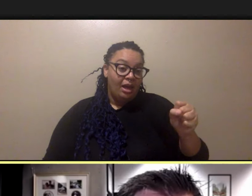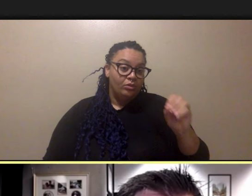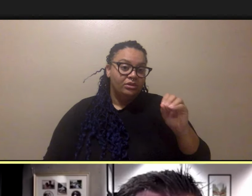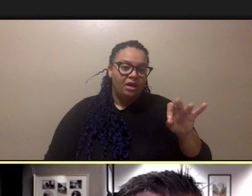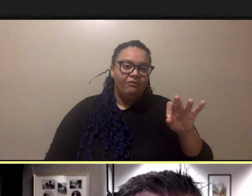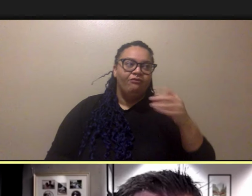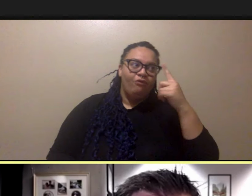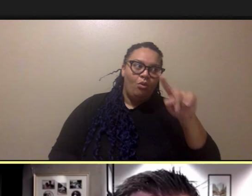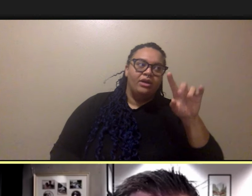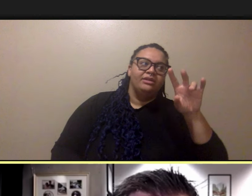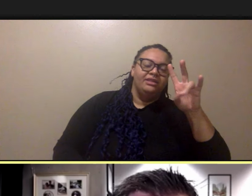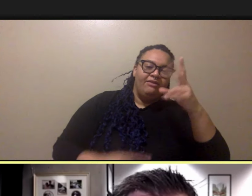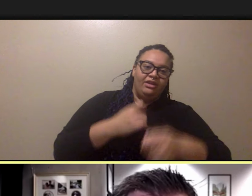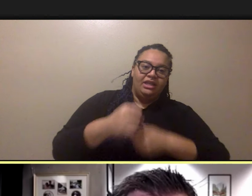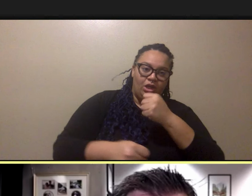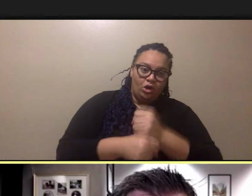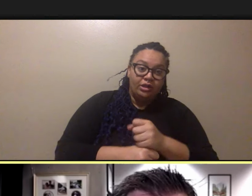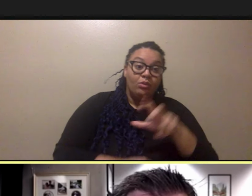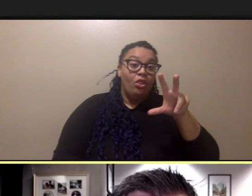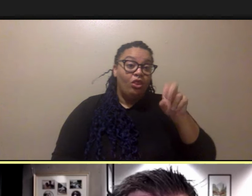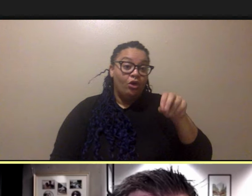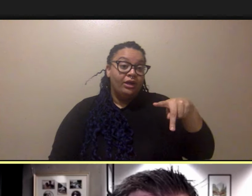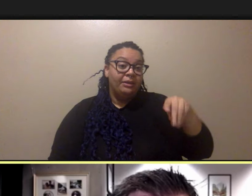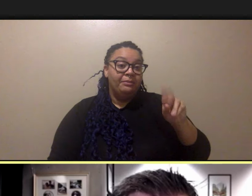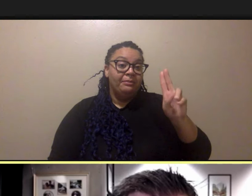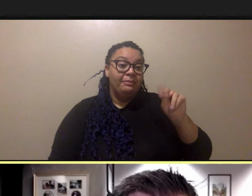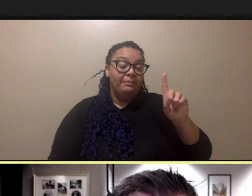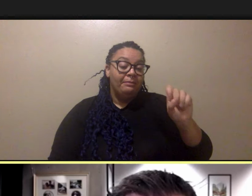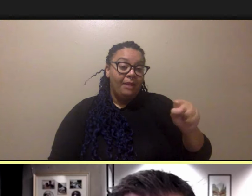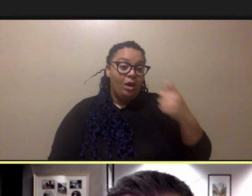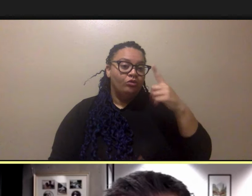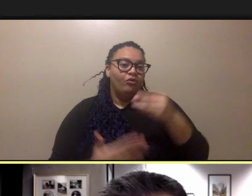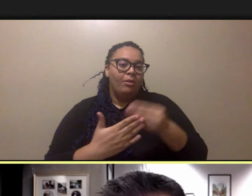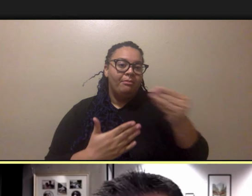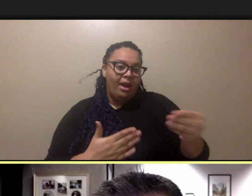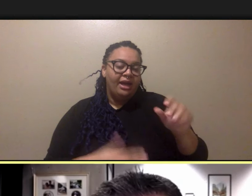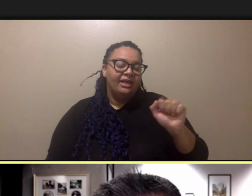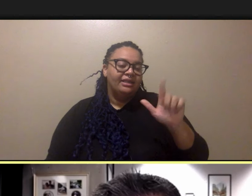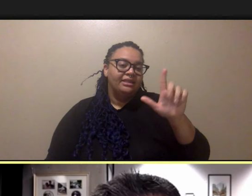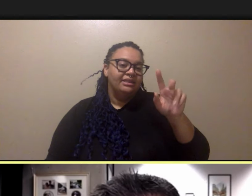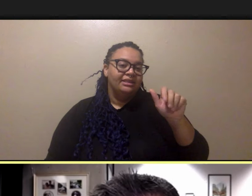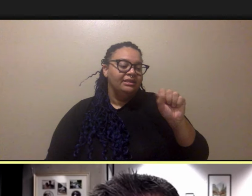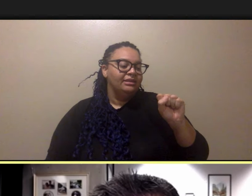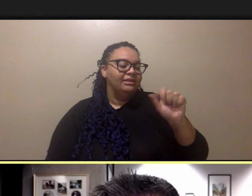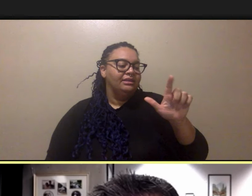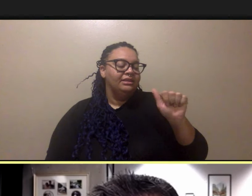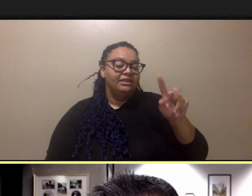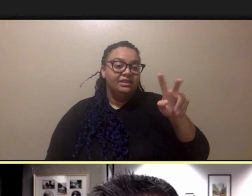It cost £30 for a lifetime. For buying a slave, a lifetime of labor.